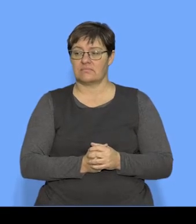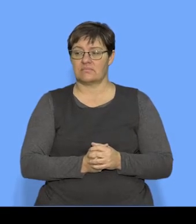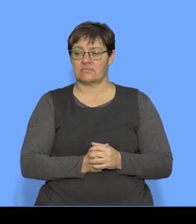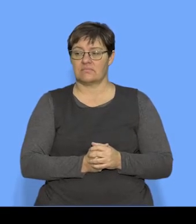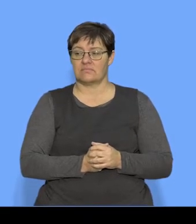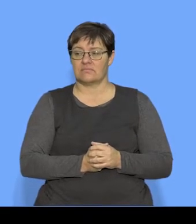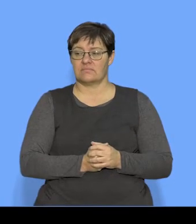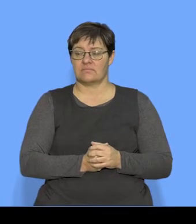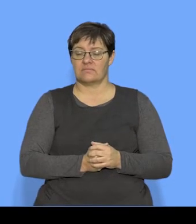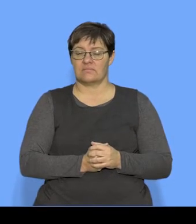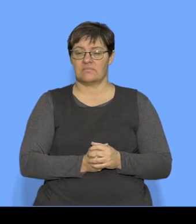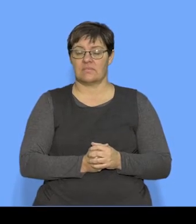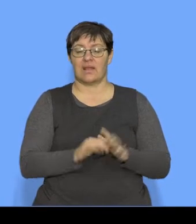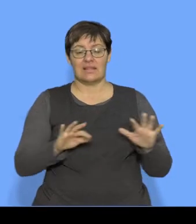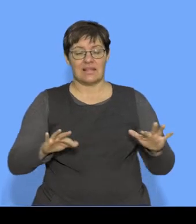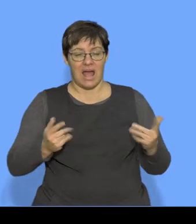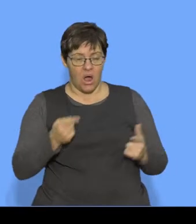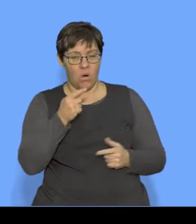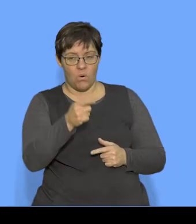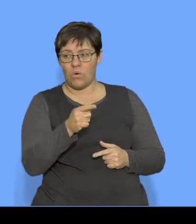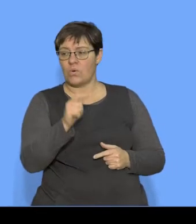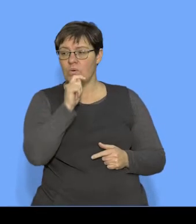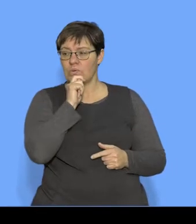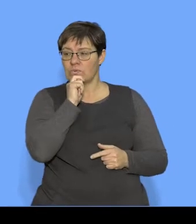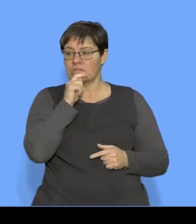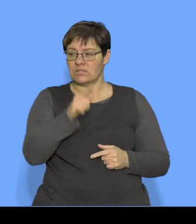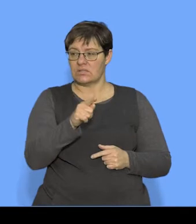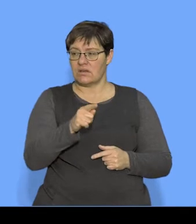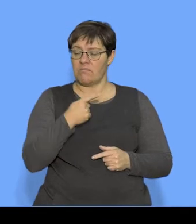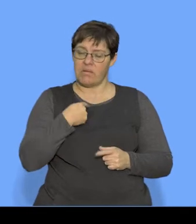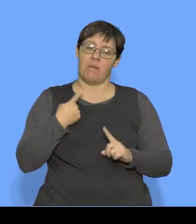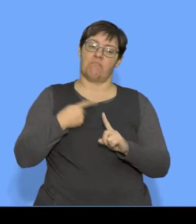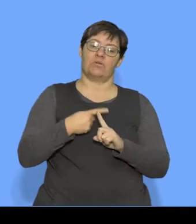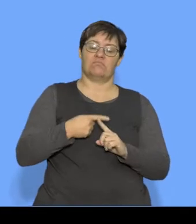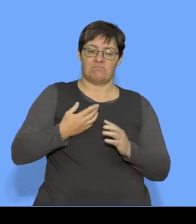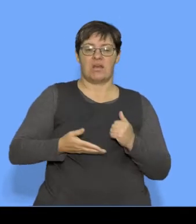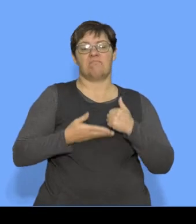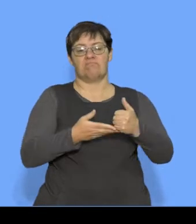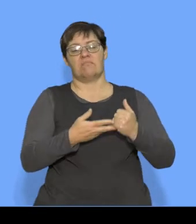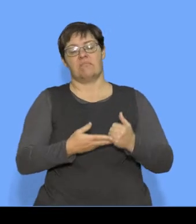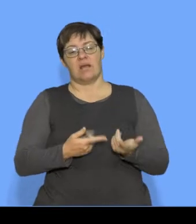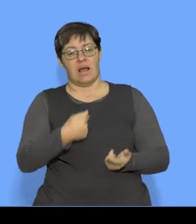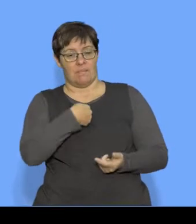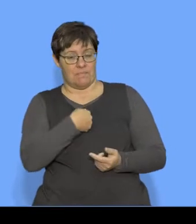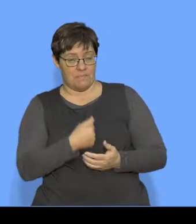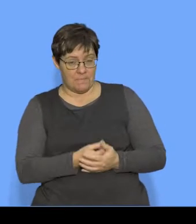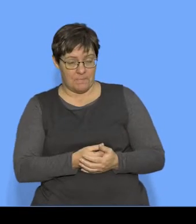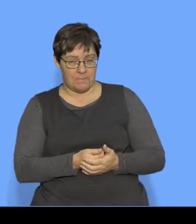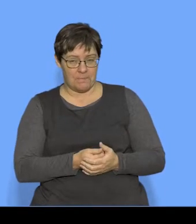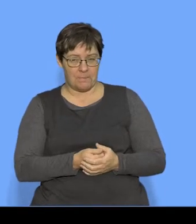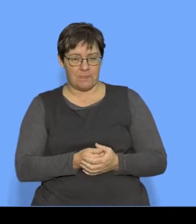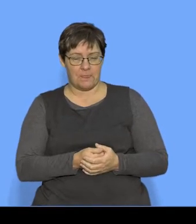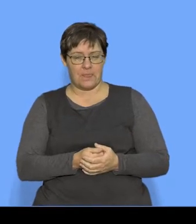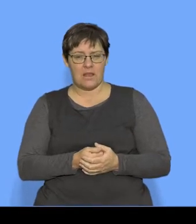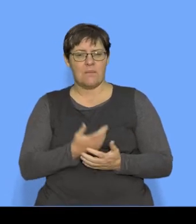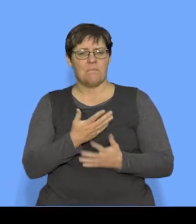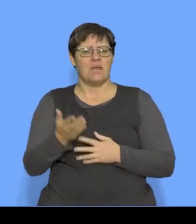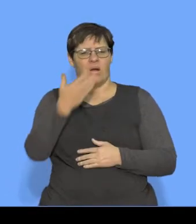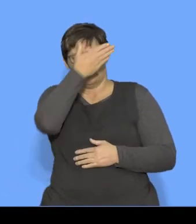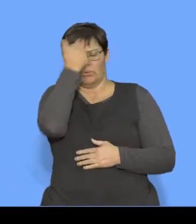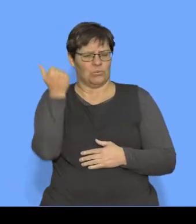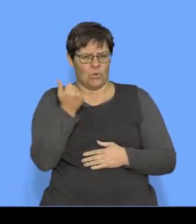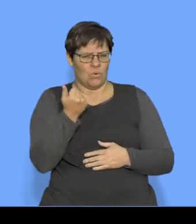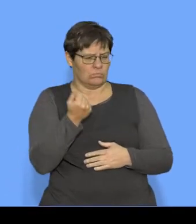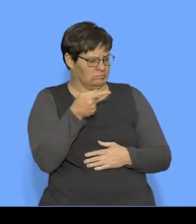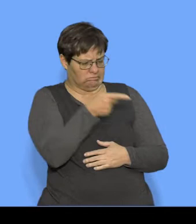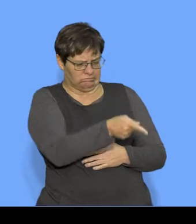Bisect. And that's how I can then use congruency to my advantage. But now let's see, if I